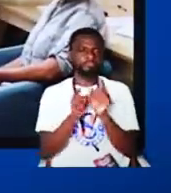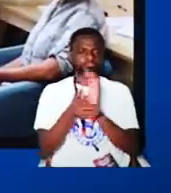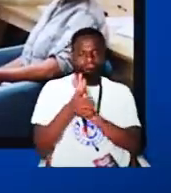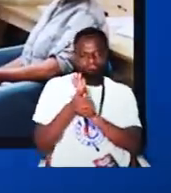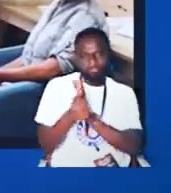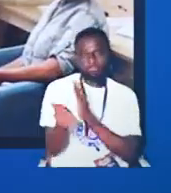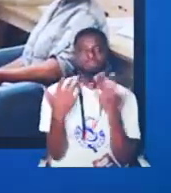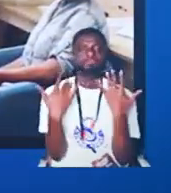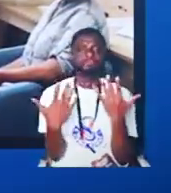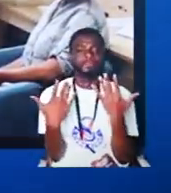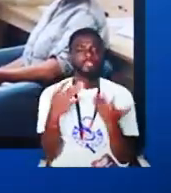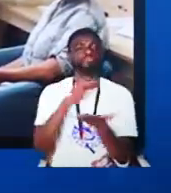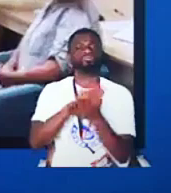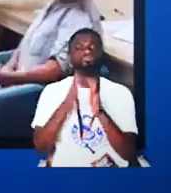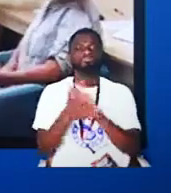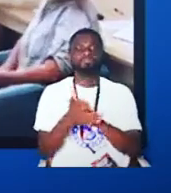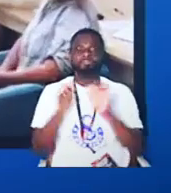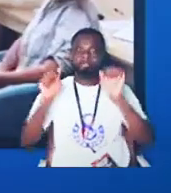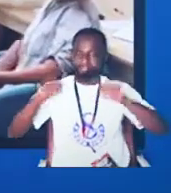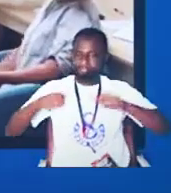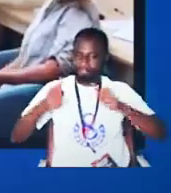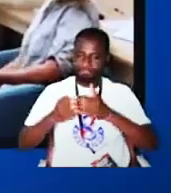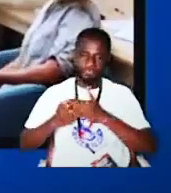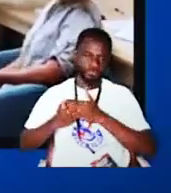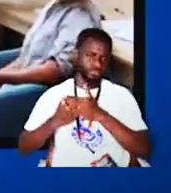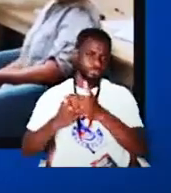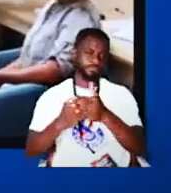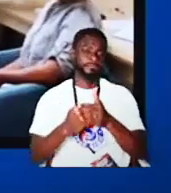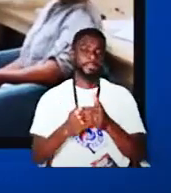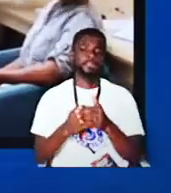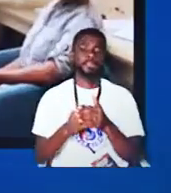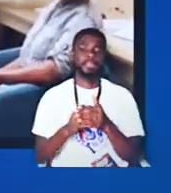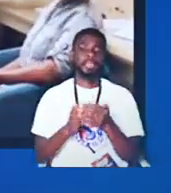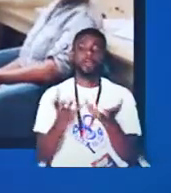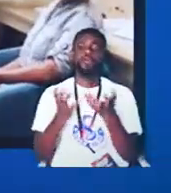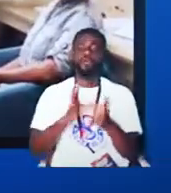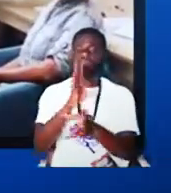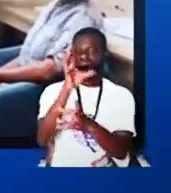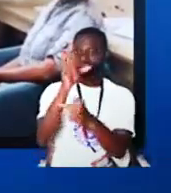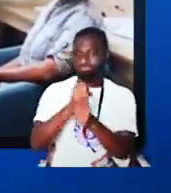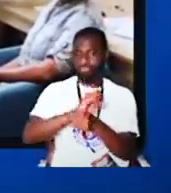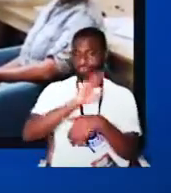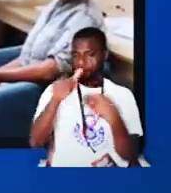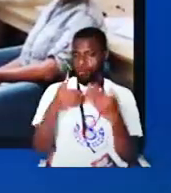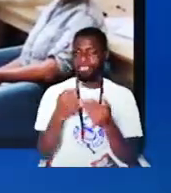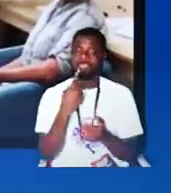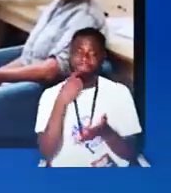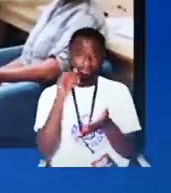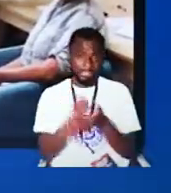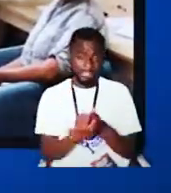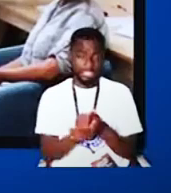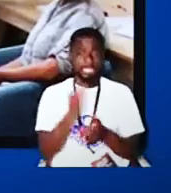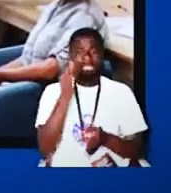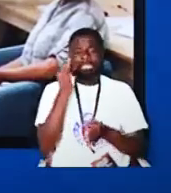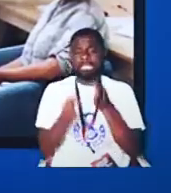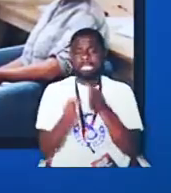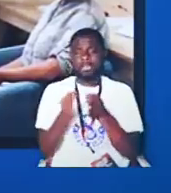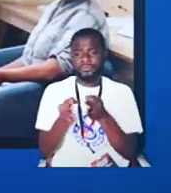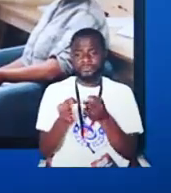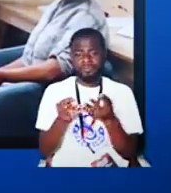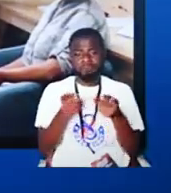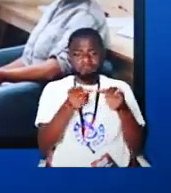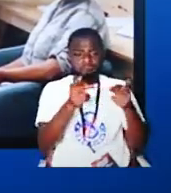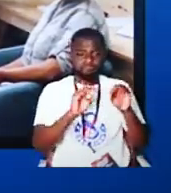be able to lead. Now, from all that I've said, I want to summarize it by saying that if these